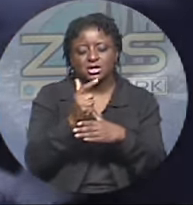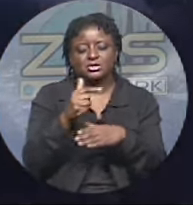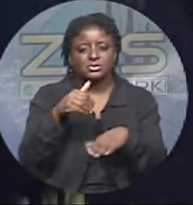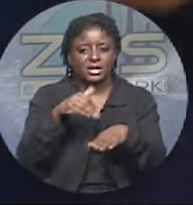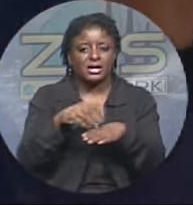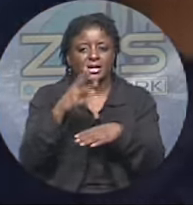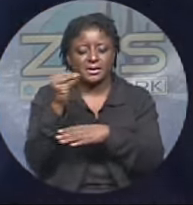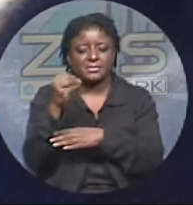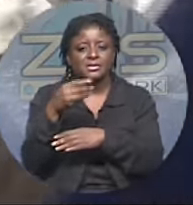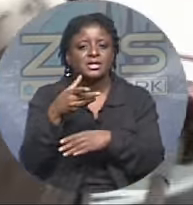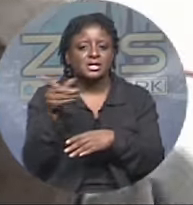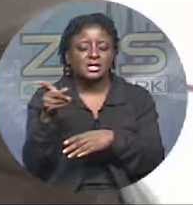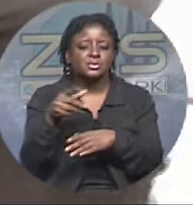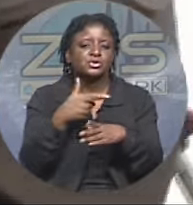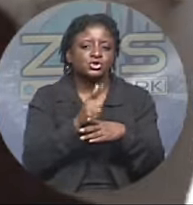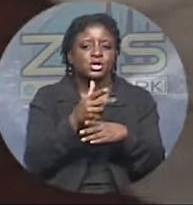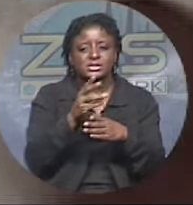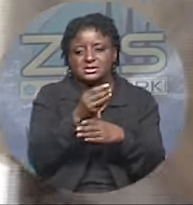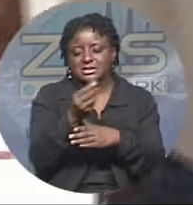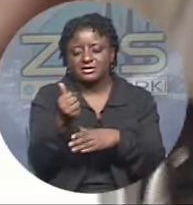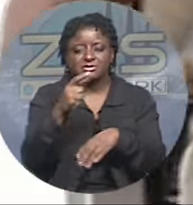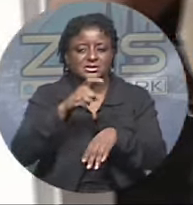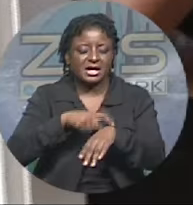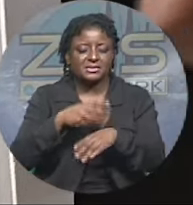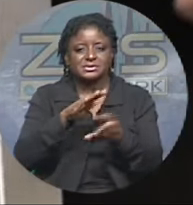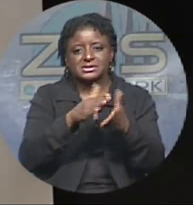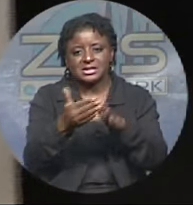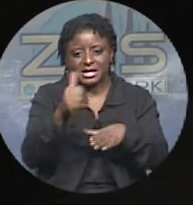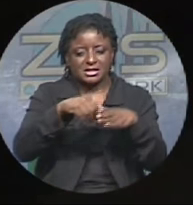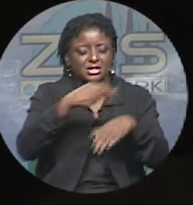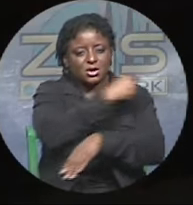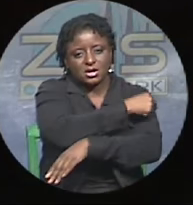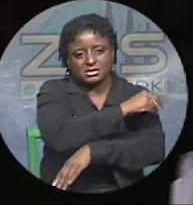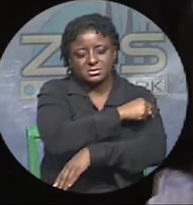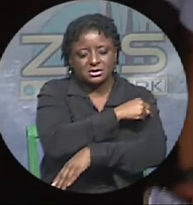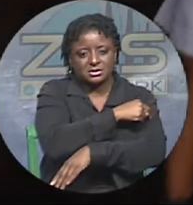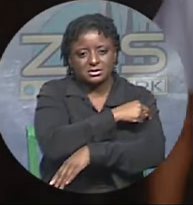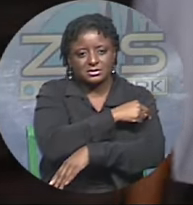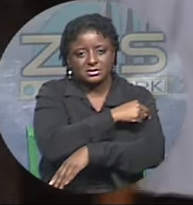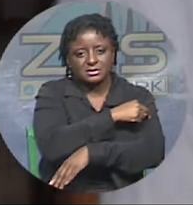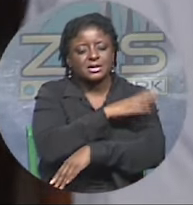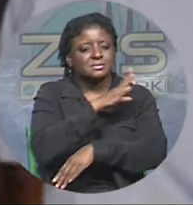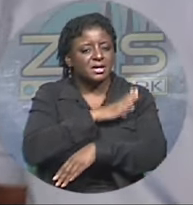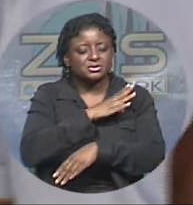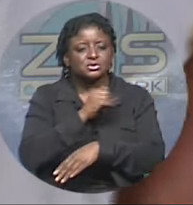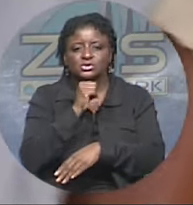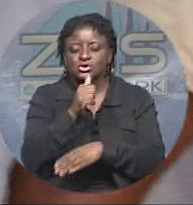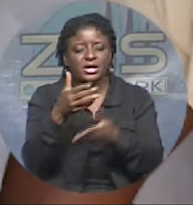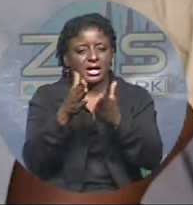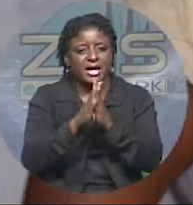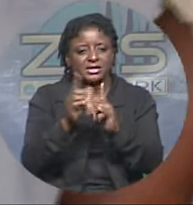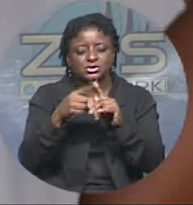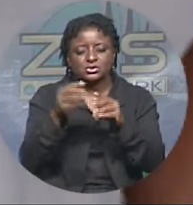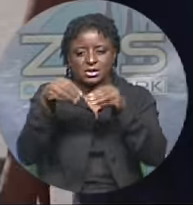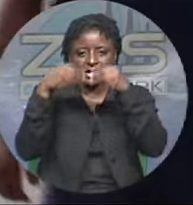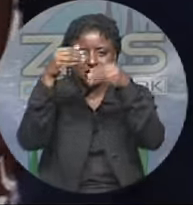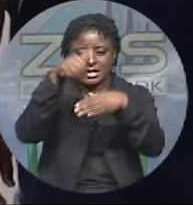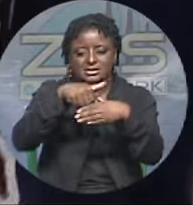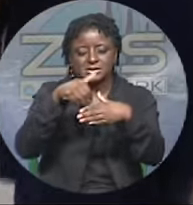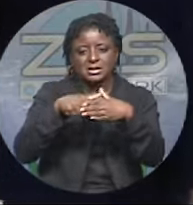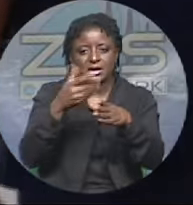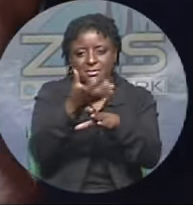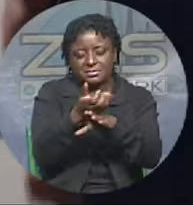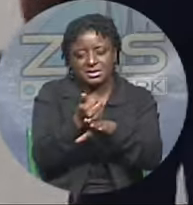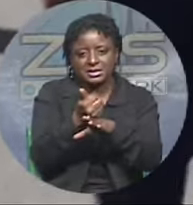hospital. In court, Belton was not called on to enter a plea. Bail was denied, and he was remanded to the